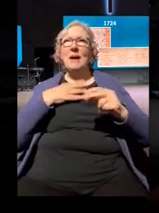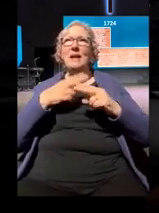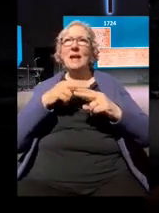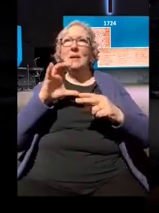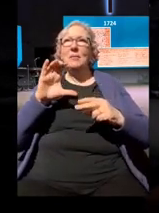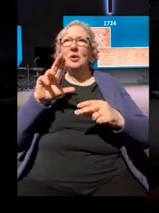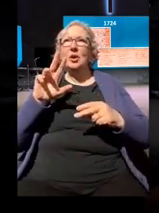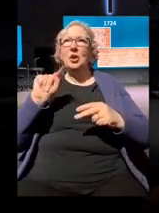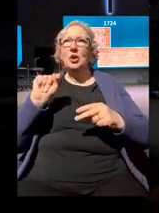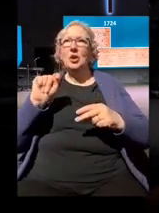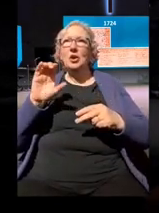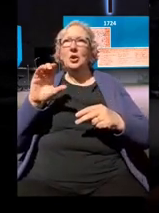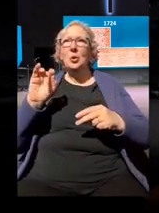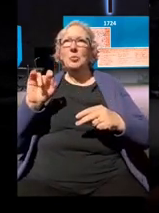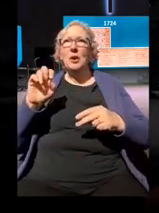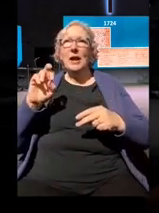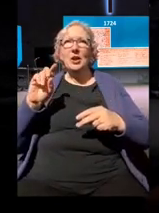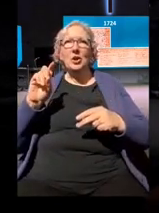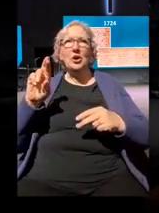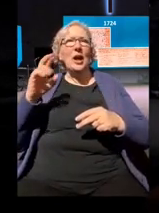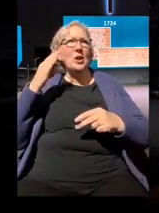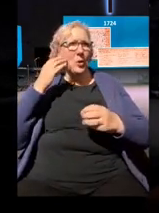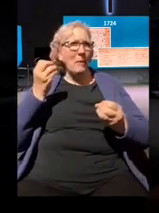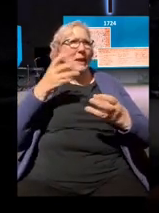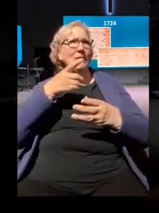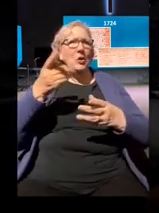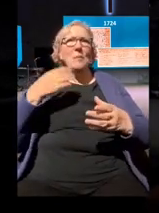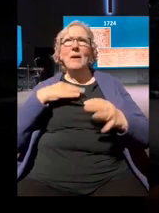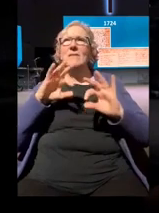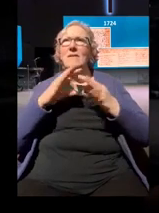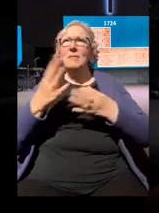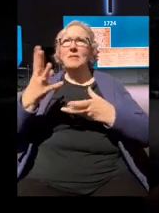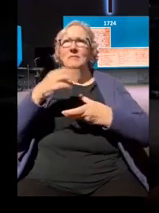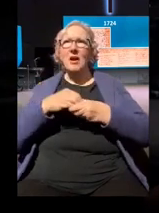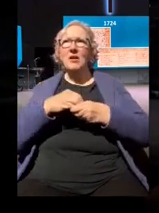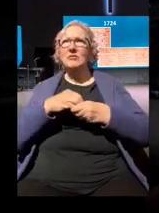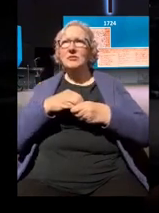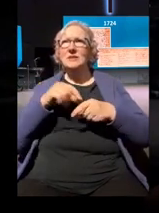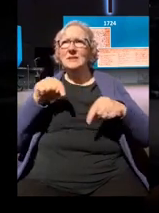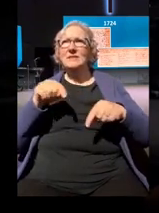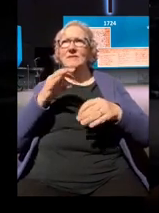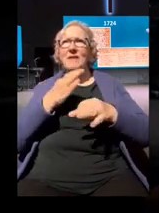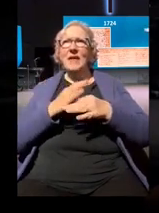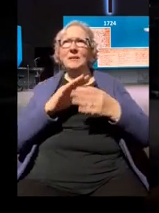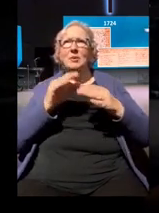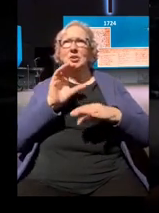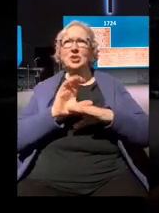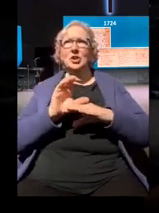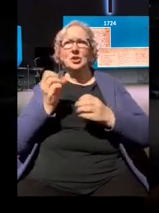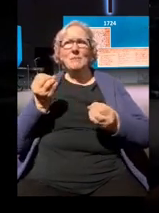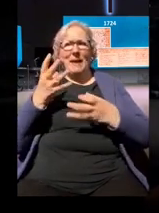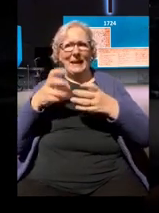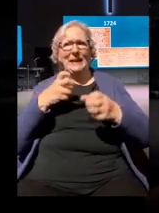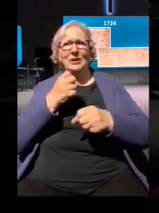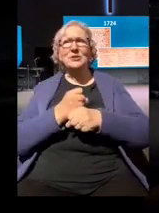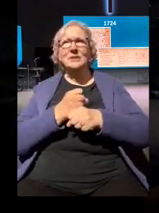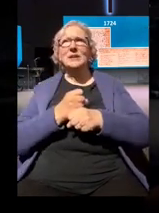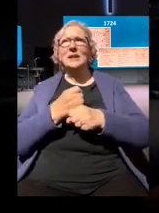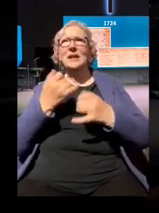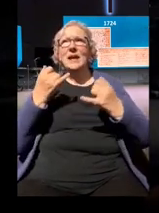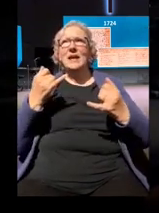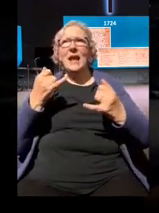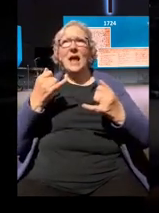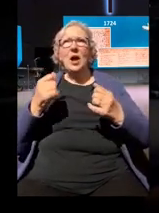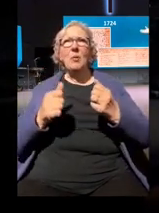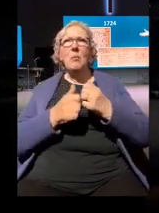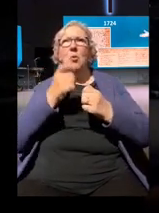a lot of you, but a lot of you I don't. My family's been part of Faith Community Church for decades, and now we primarily worship